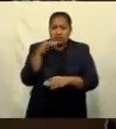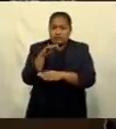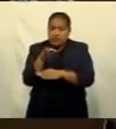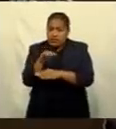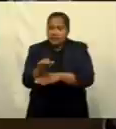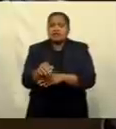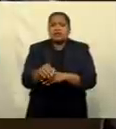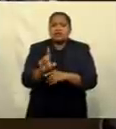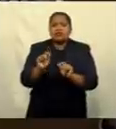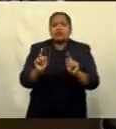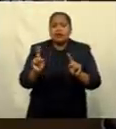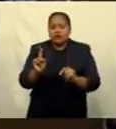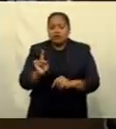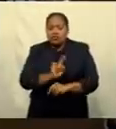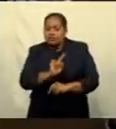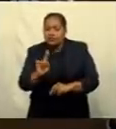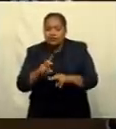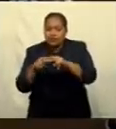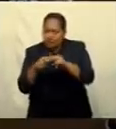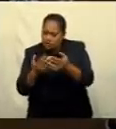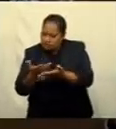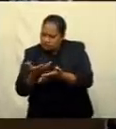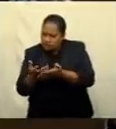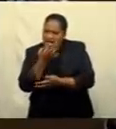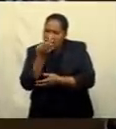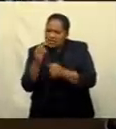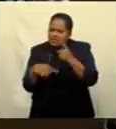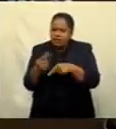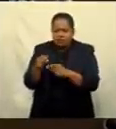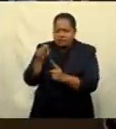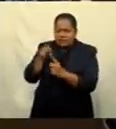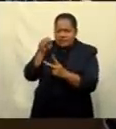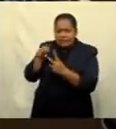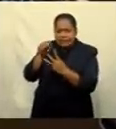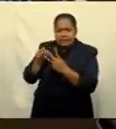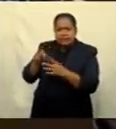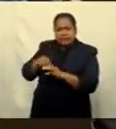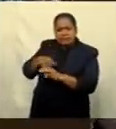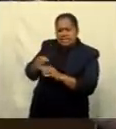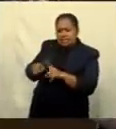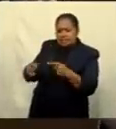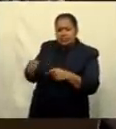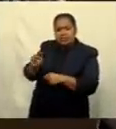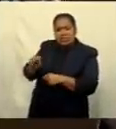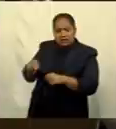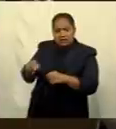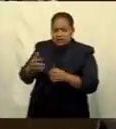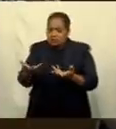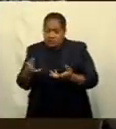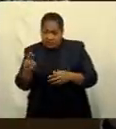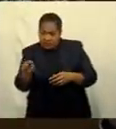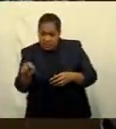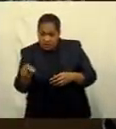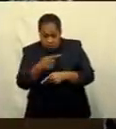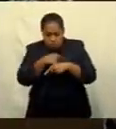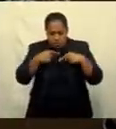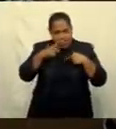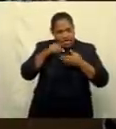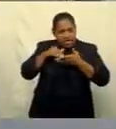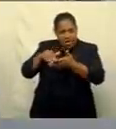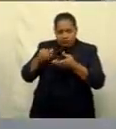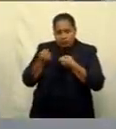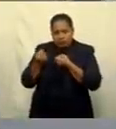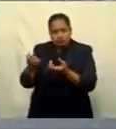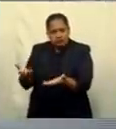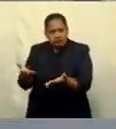out again to Fiji and just ask about specific medical equipment and whether or not there are needs there that we can help supply and